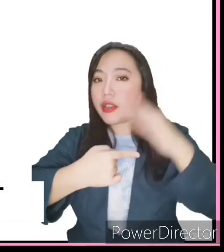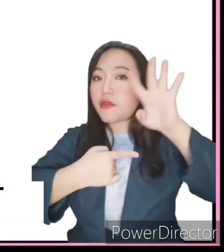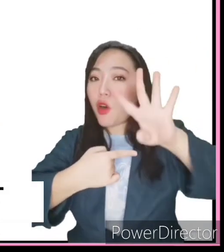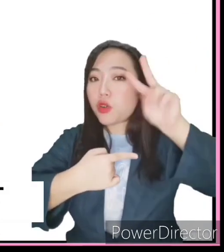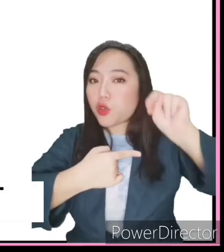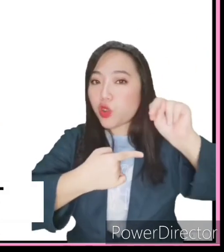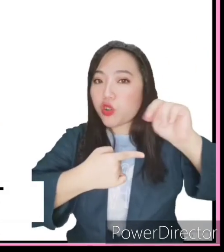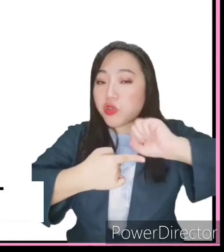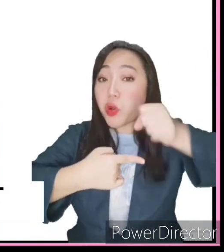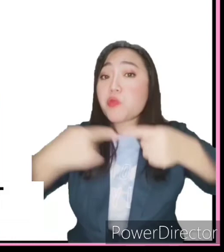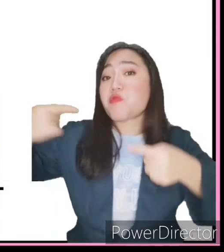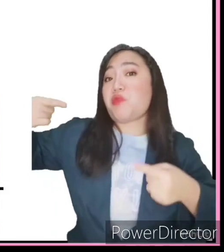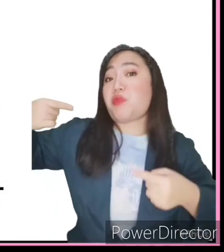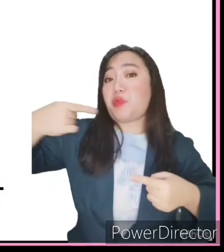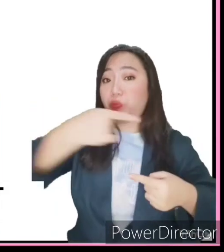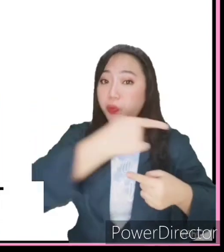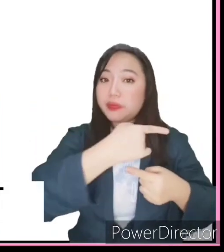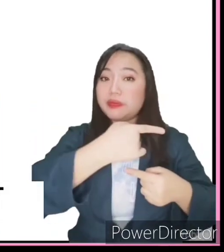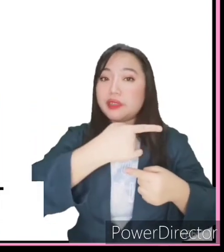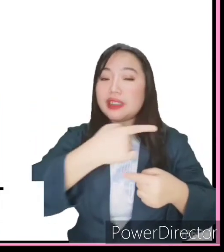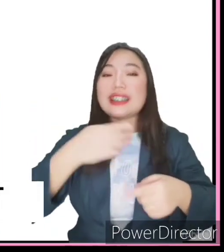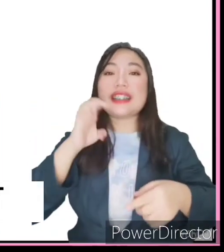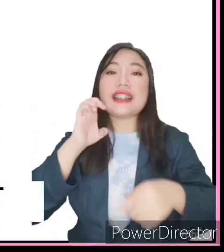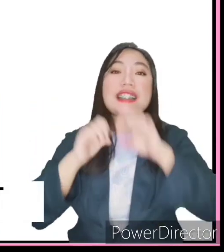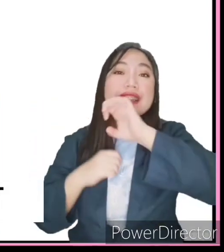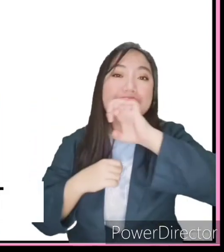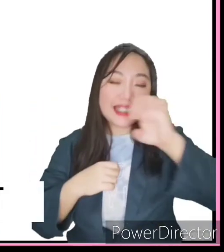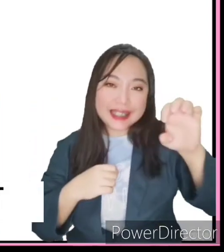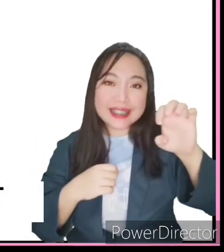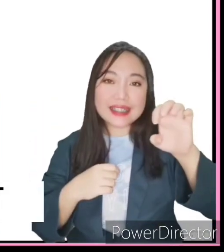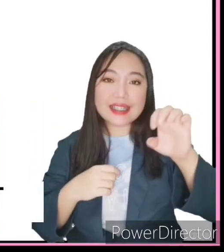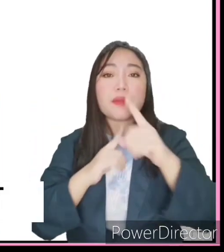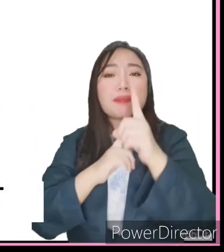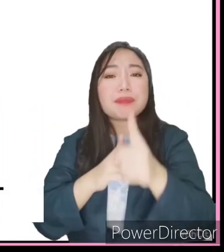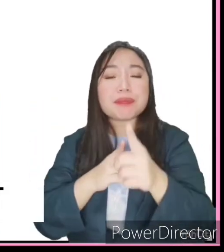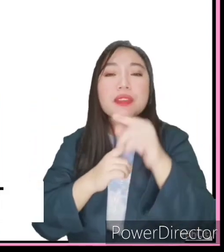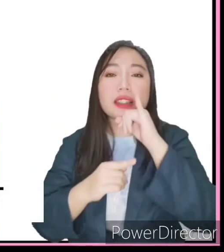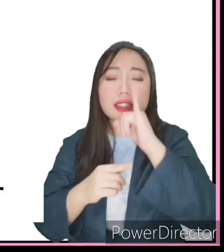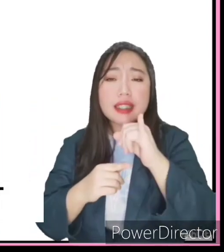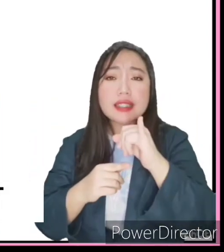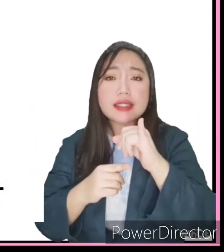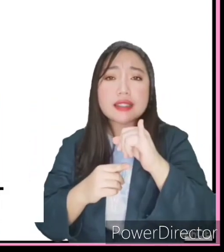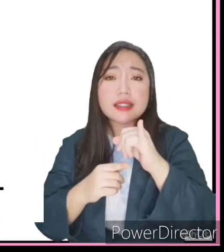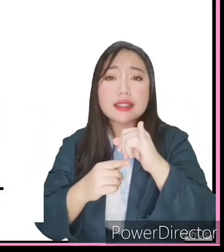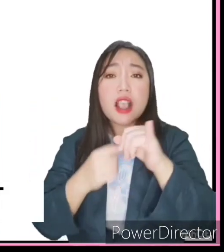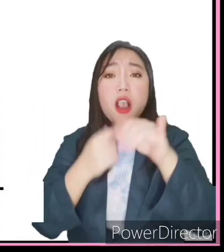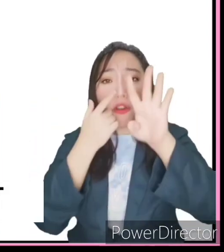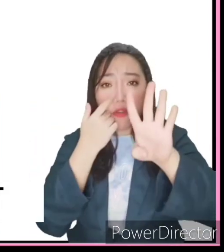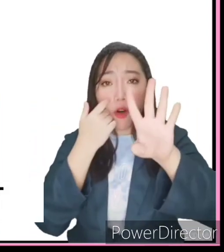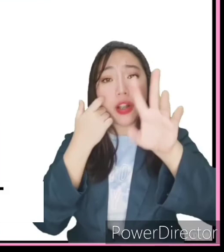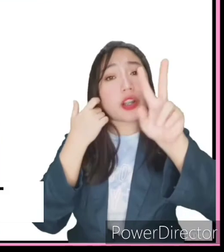than force 2. Then you just have to copy the direction, which is east. Correct?